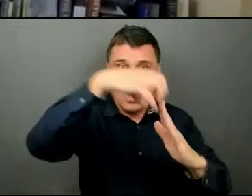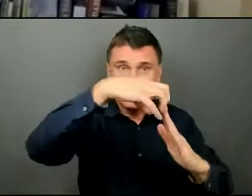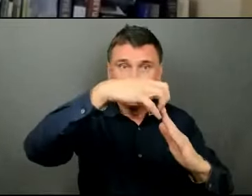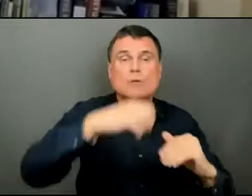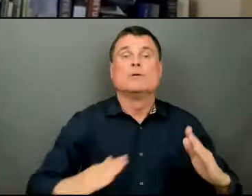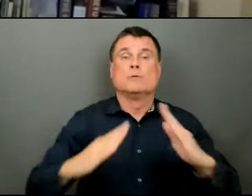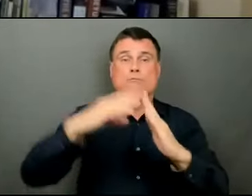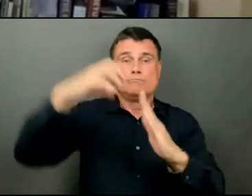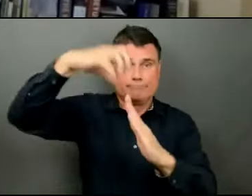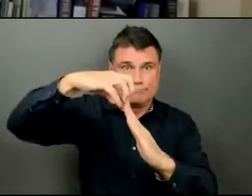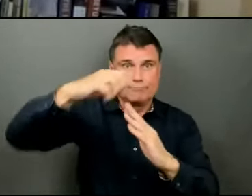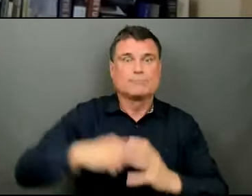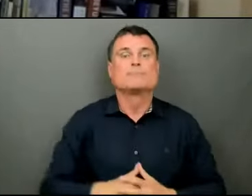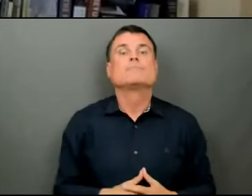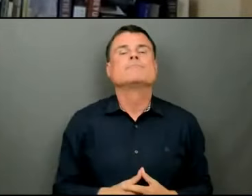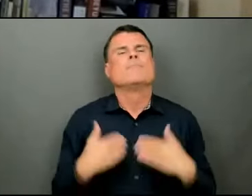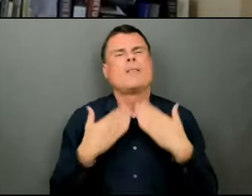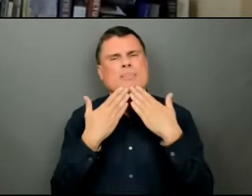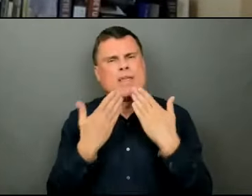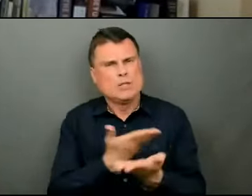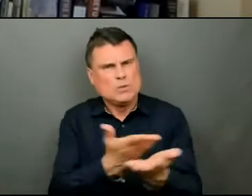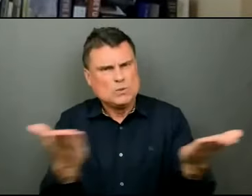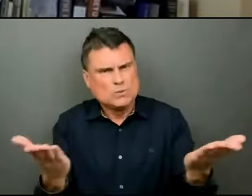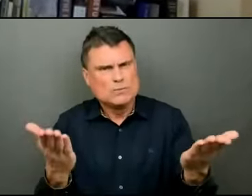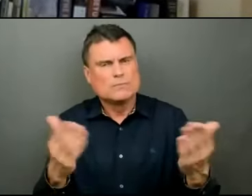to all who inhabit their lands.